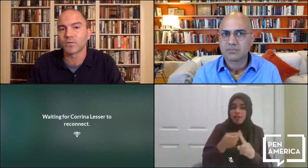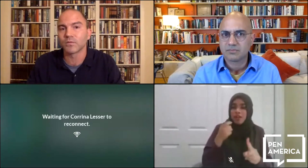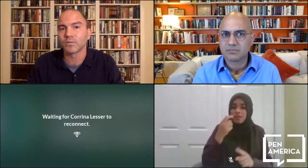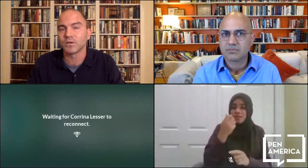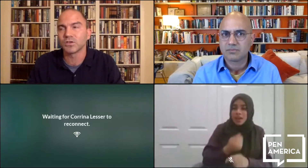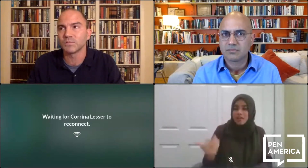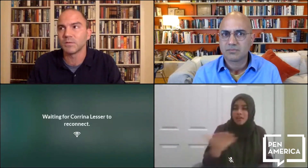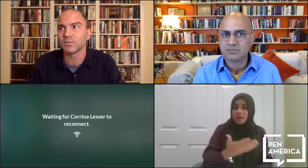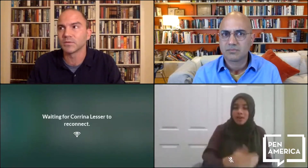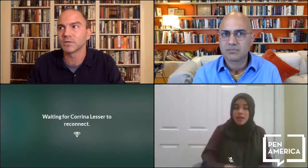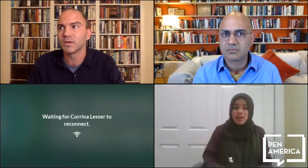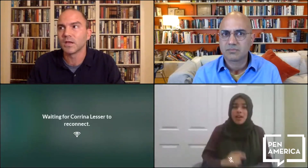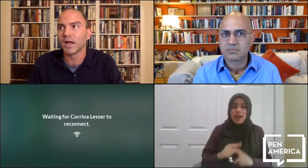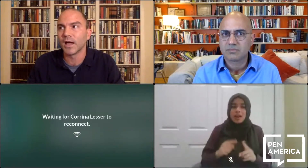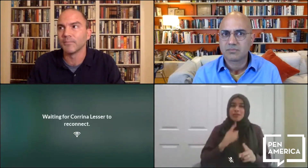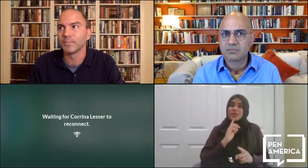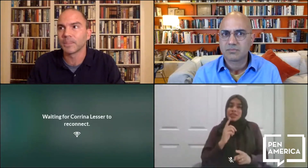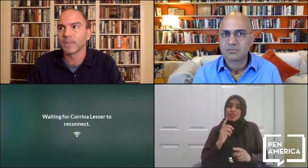except for indigenous peoples,